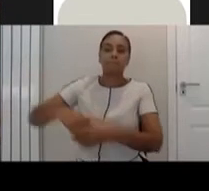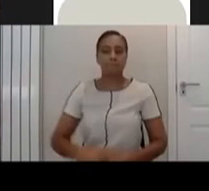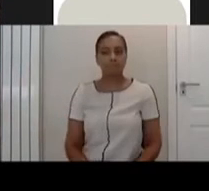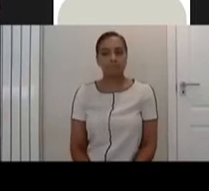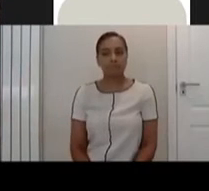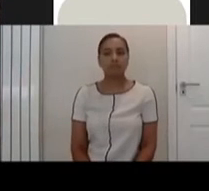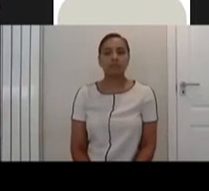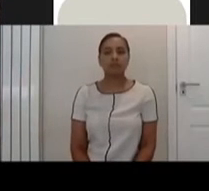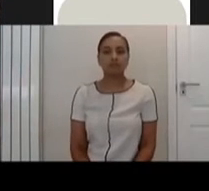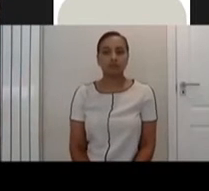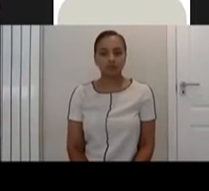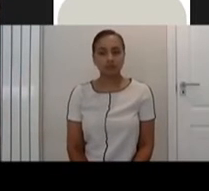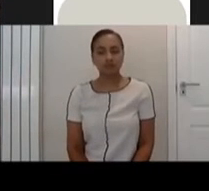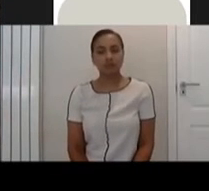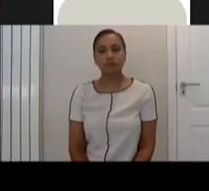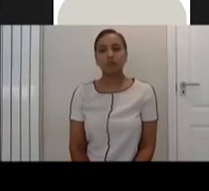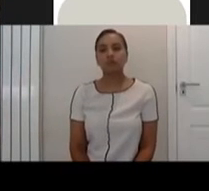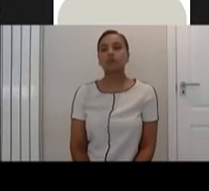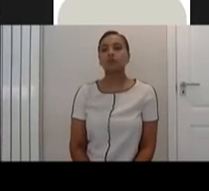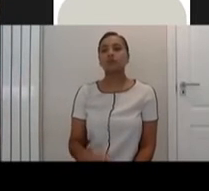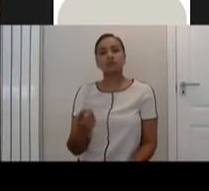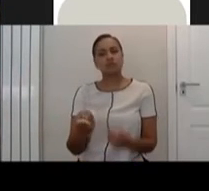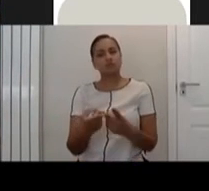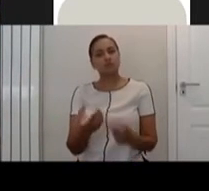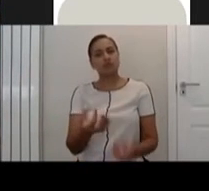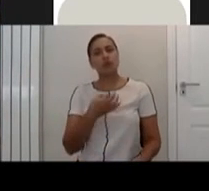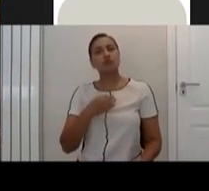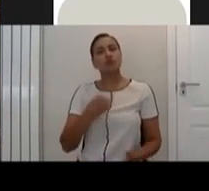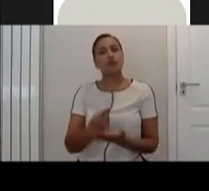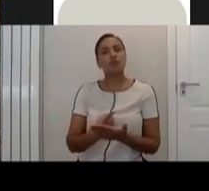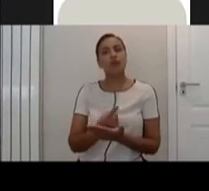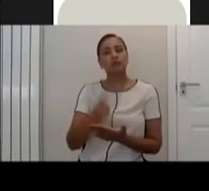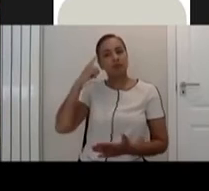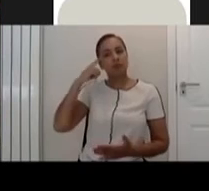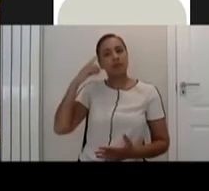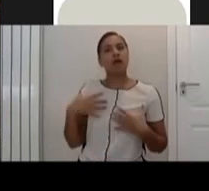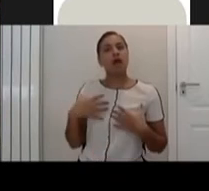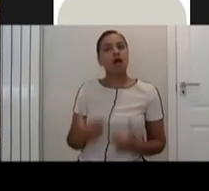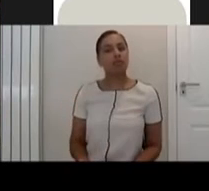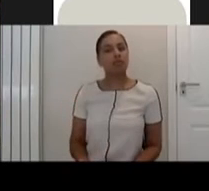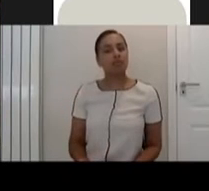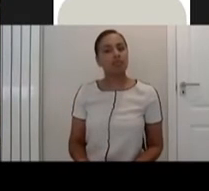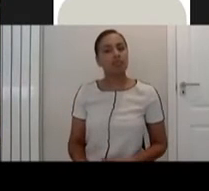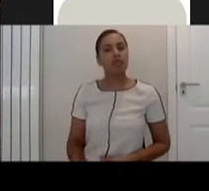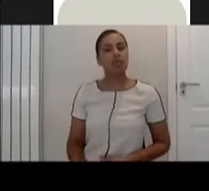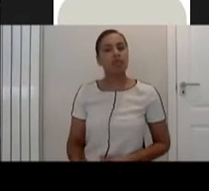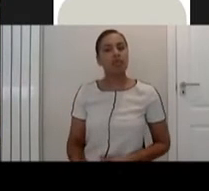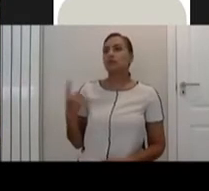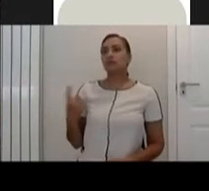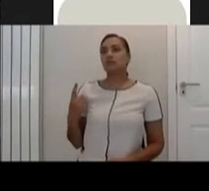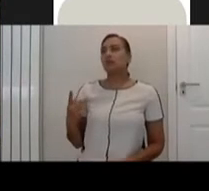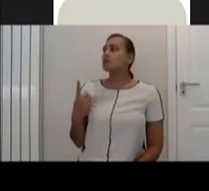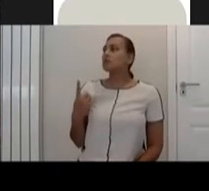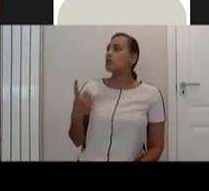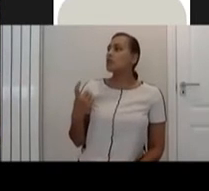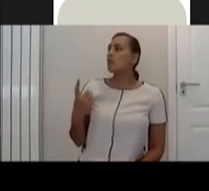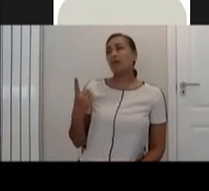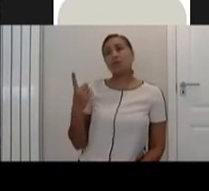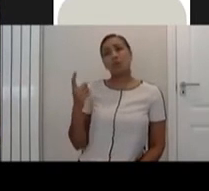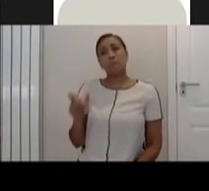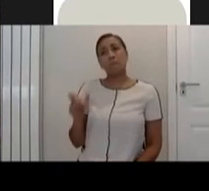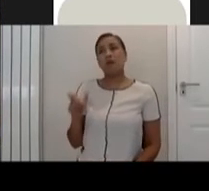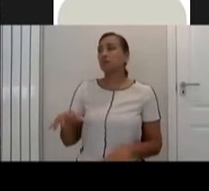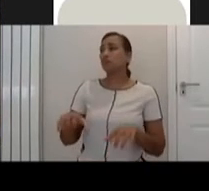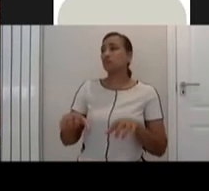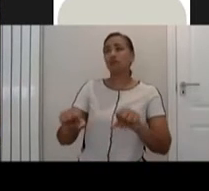And somebody's raised, which I think is really key, about mental health. I mean, you've touched on that, but somebody's saying they're living with someone who was bereaved and struggling with anxiety